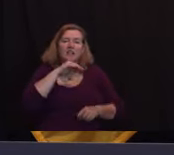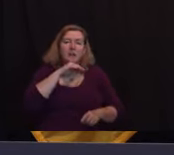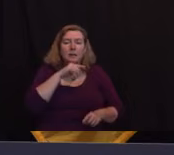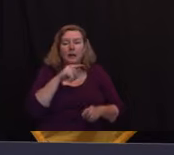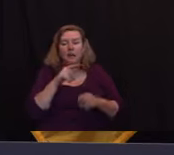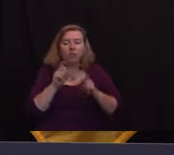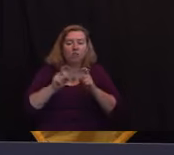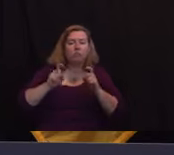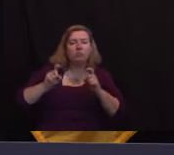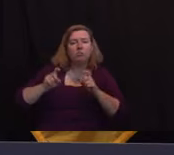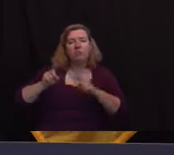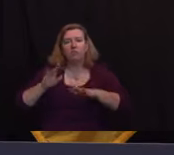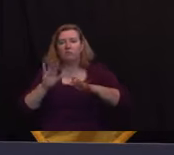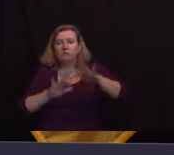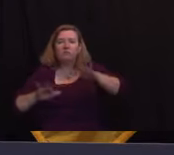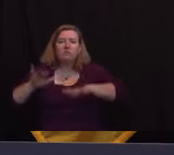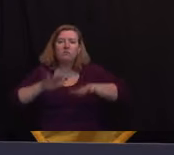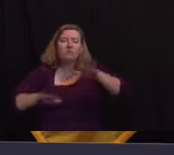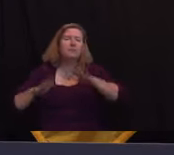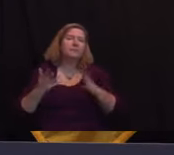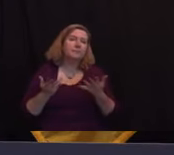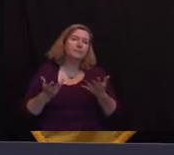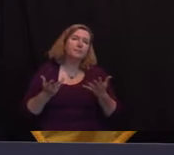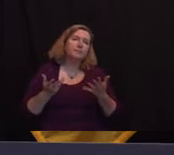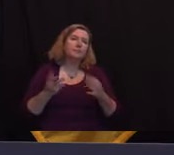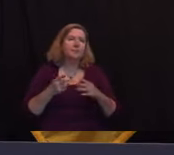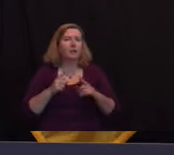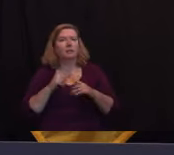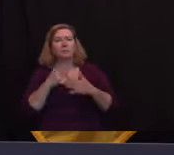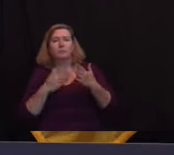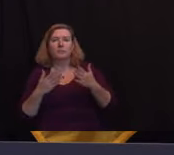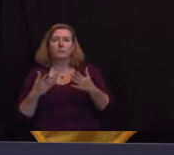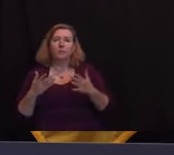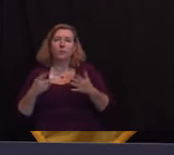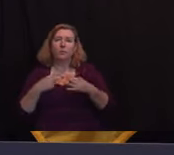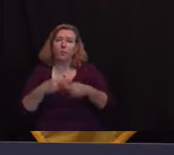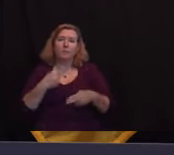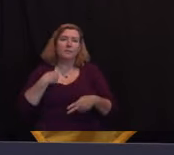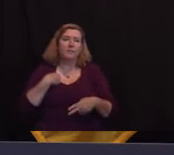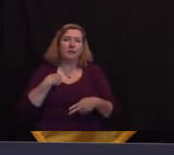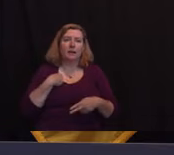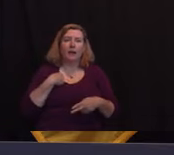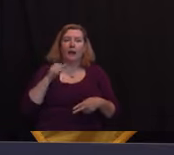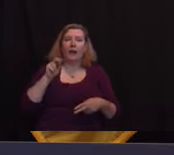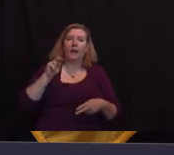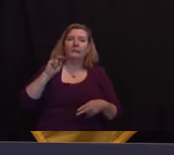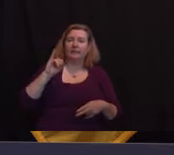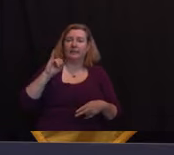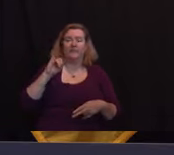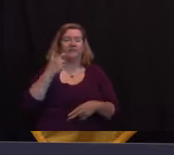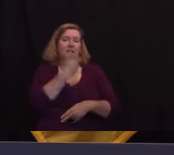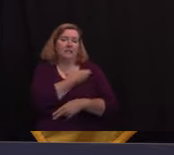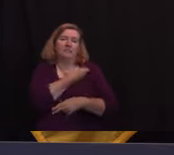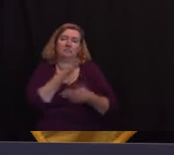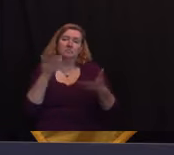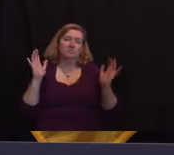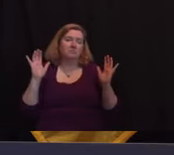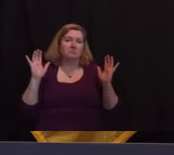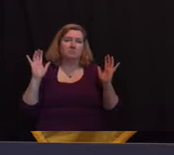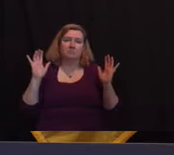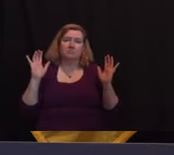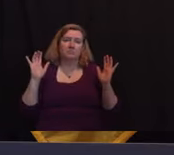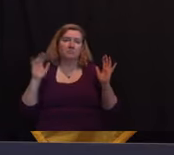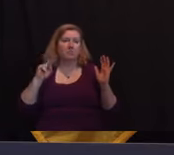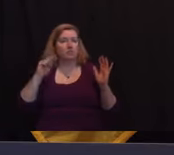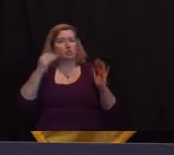reasons. There's also a block of folks who are so-called anti-vaxxers in this state. I don't know what the latest data is, but that number has